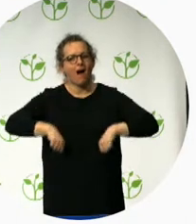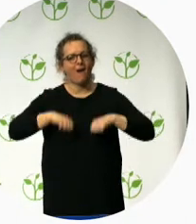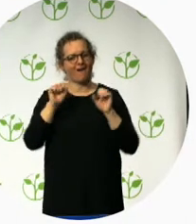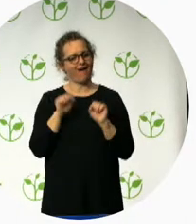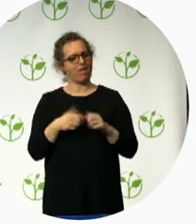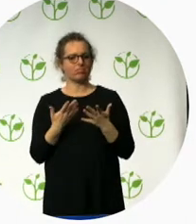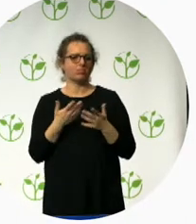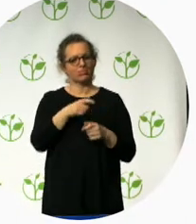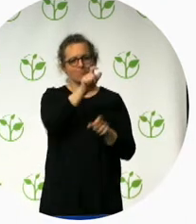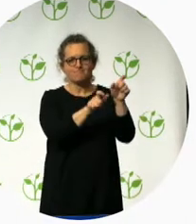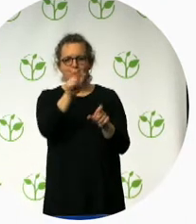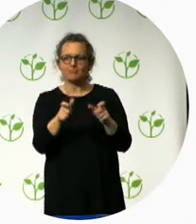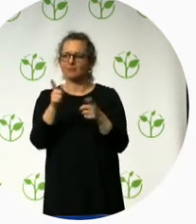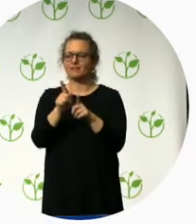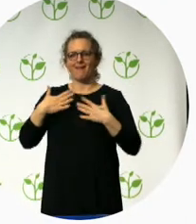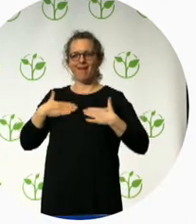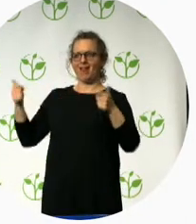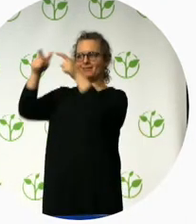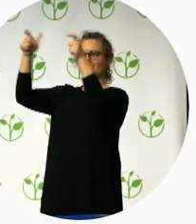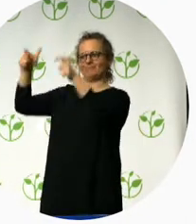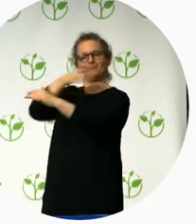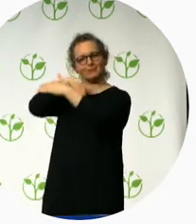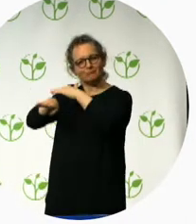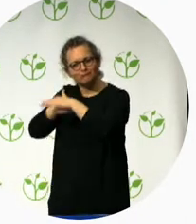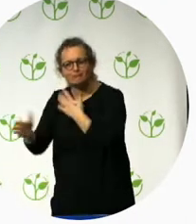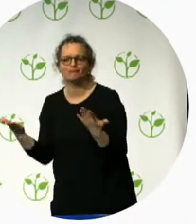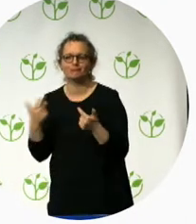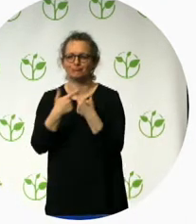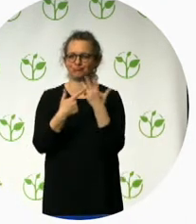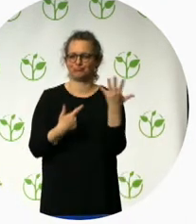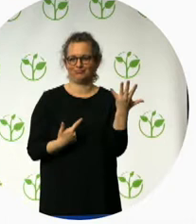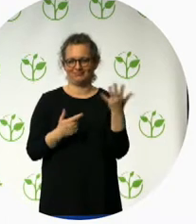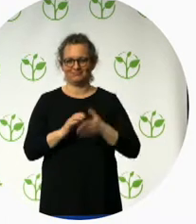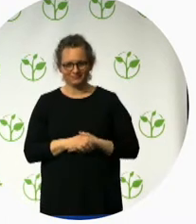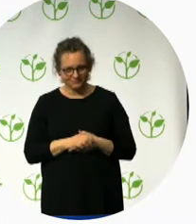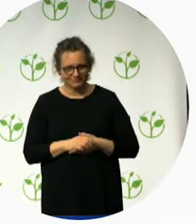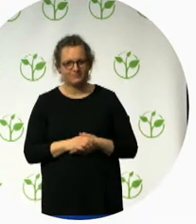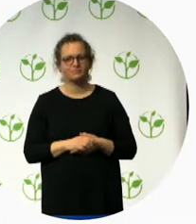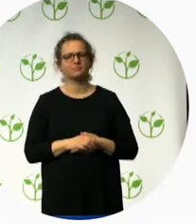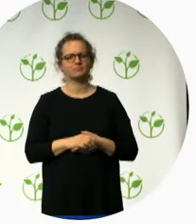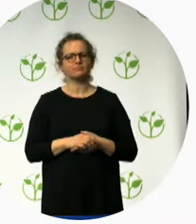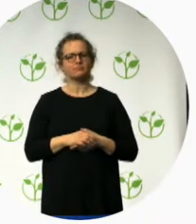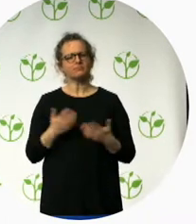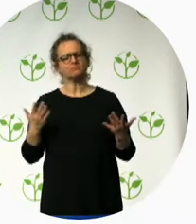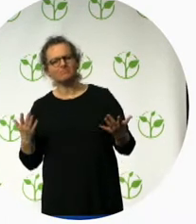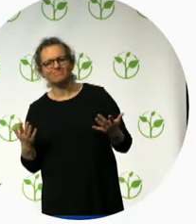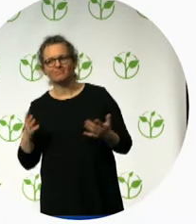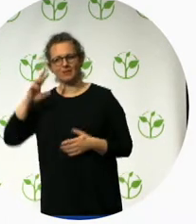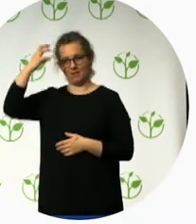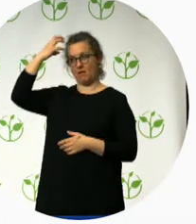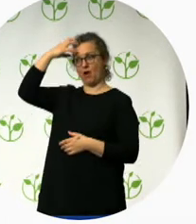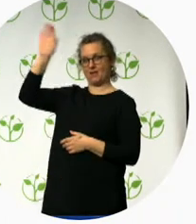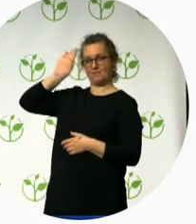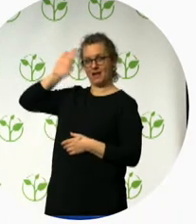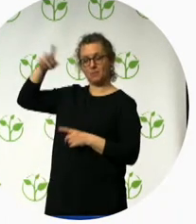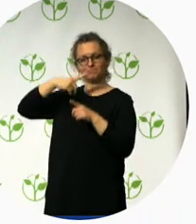Uwa Provincial Council, a government a governing body. It is very important to get